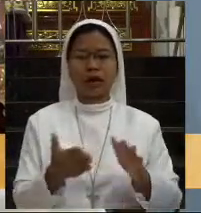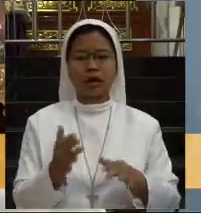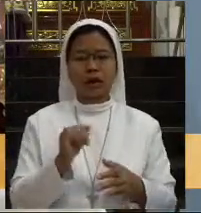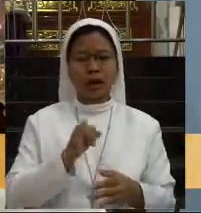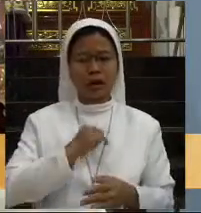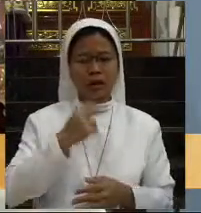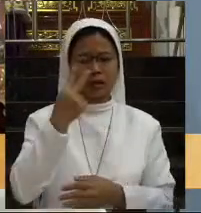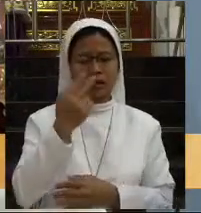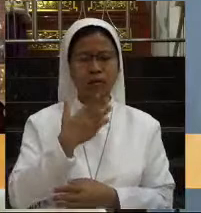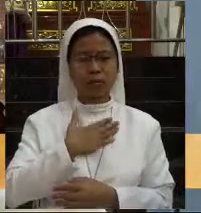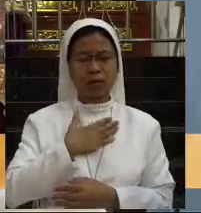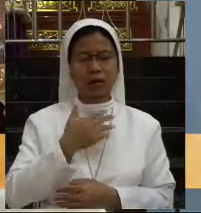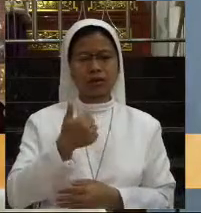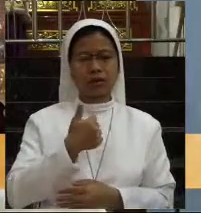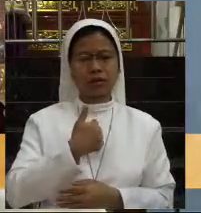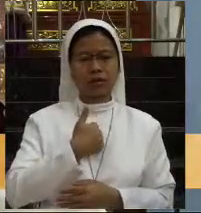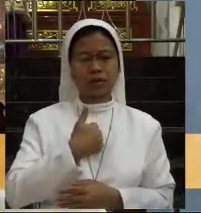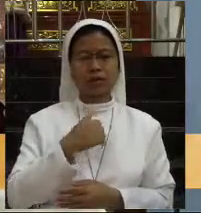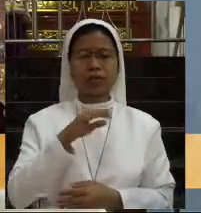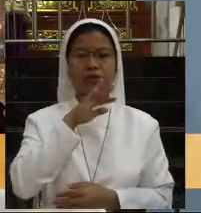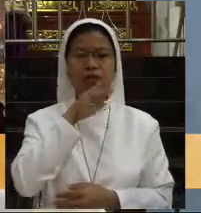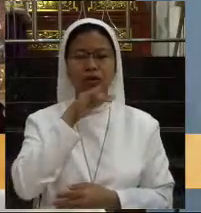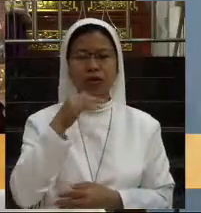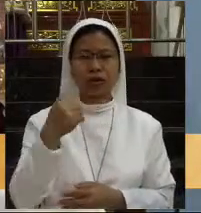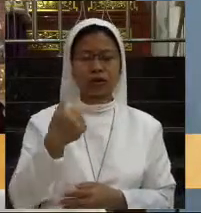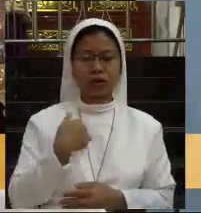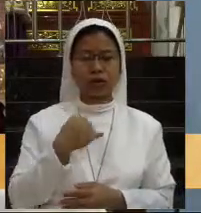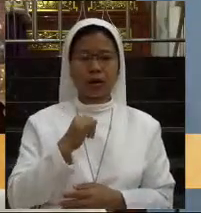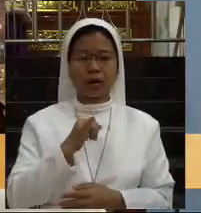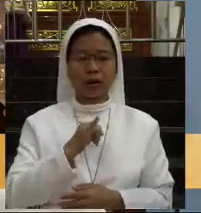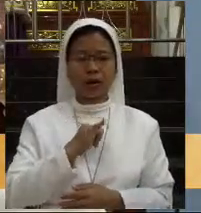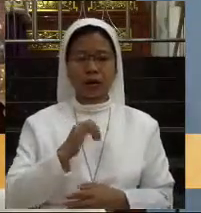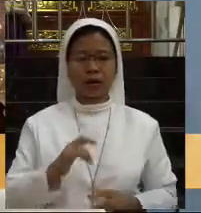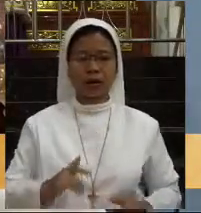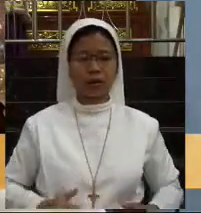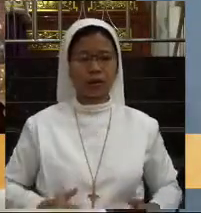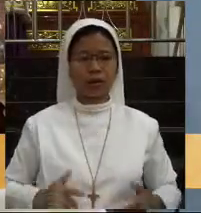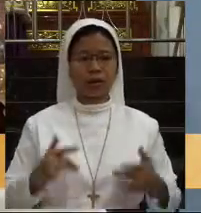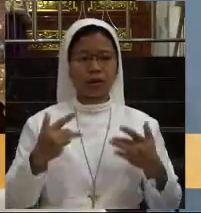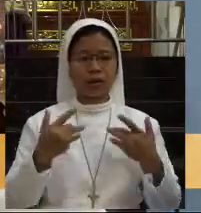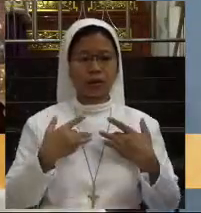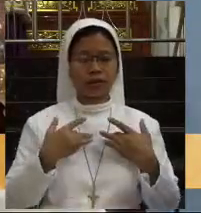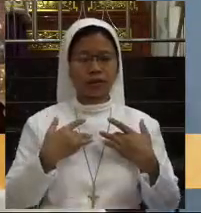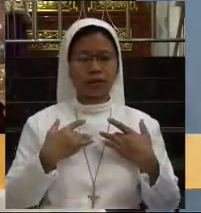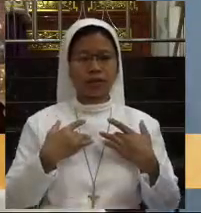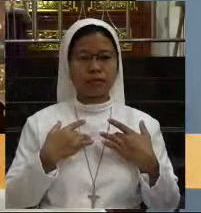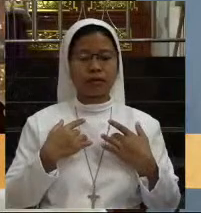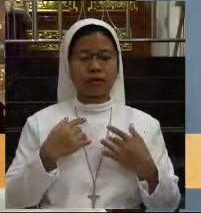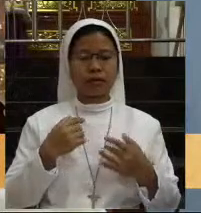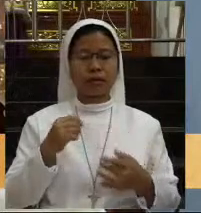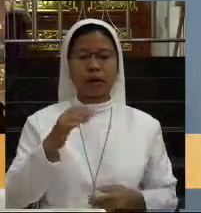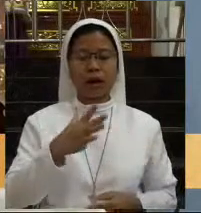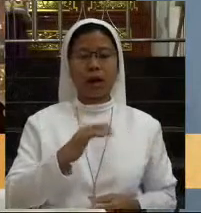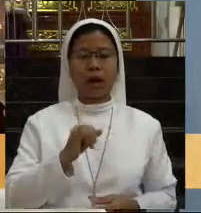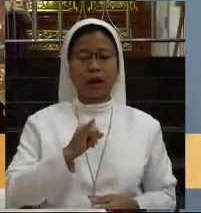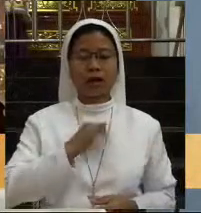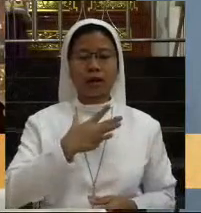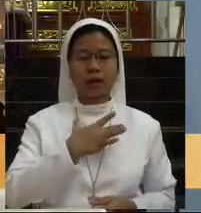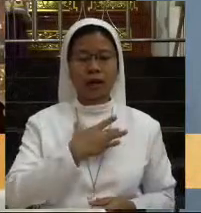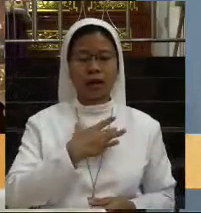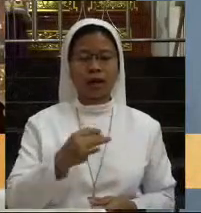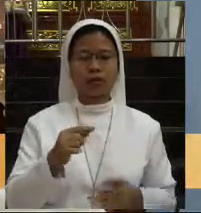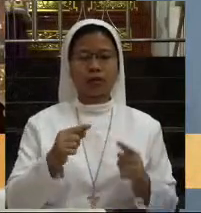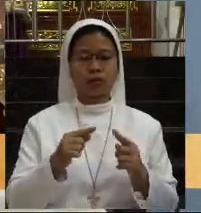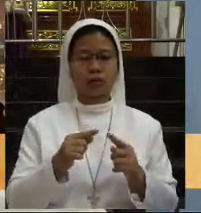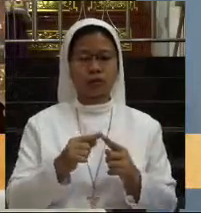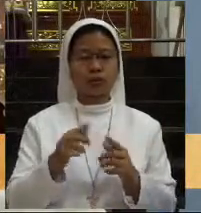fully, and at the same time I'm torn with living so I can serve my Lord on earth. So